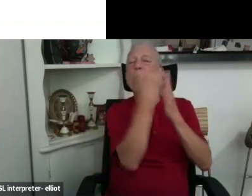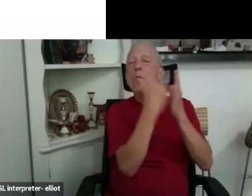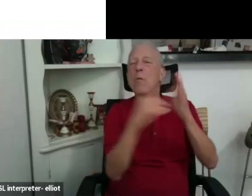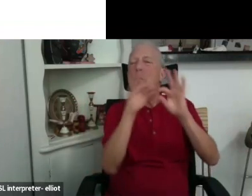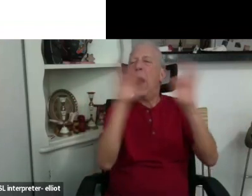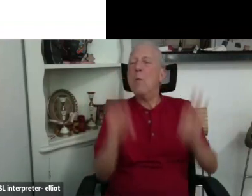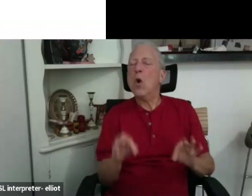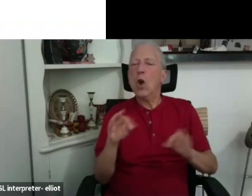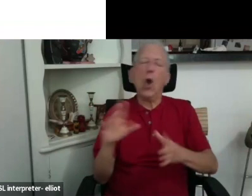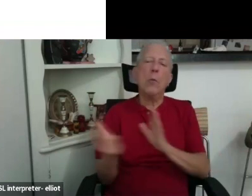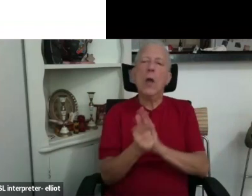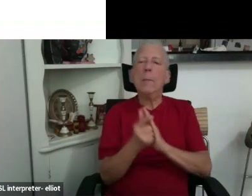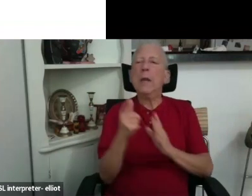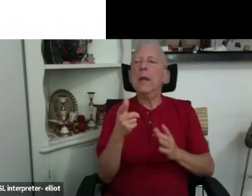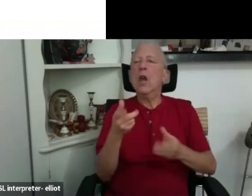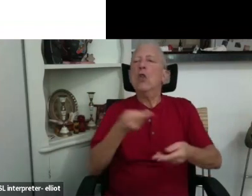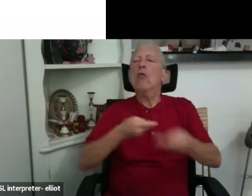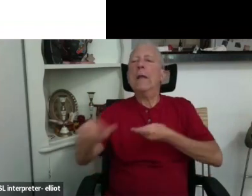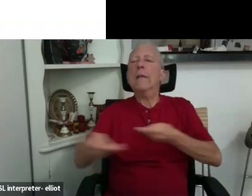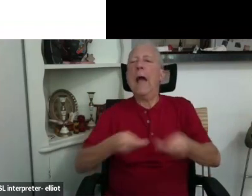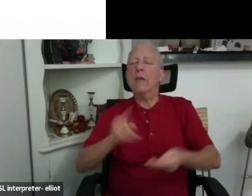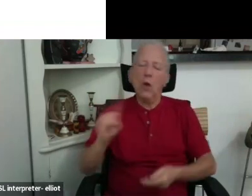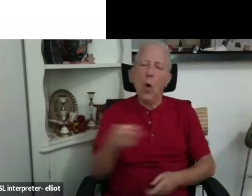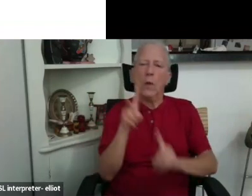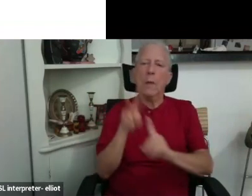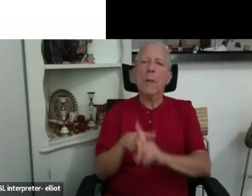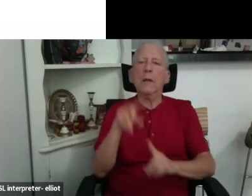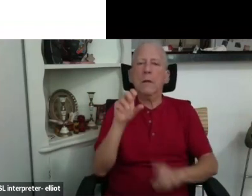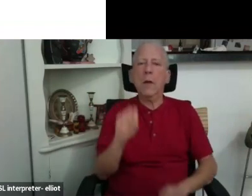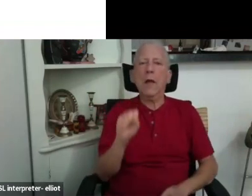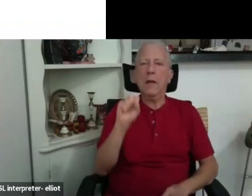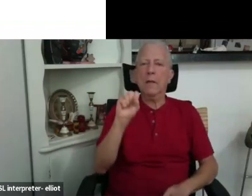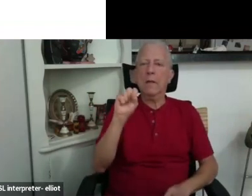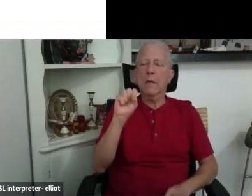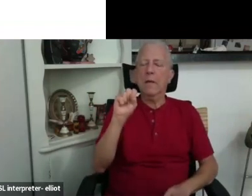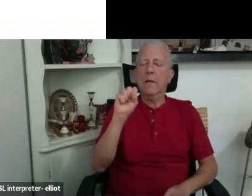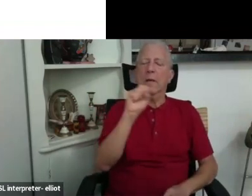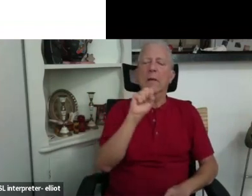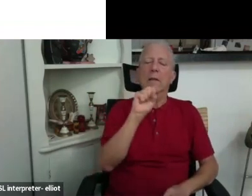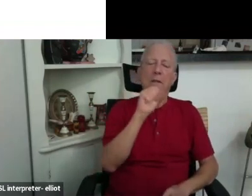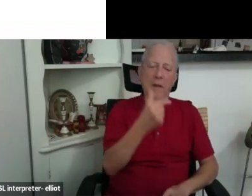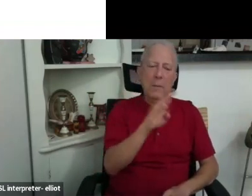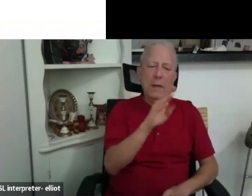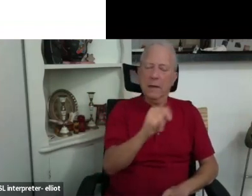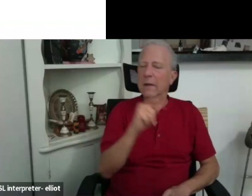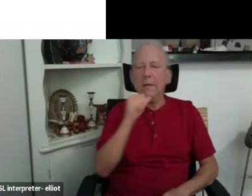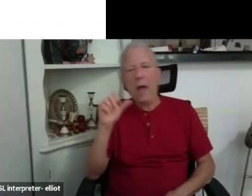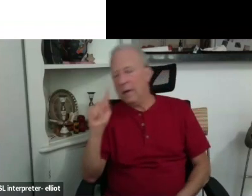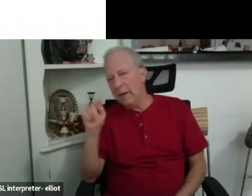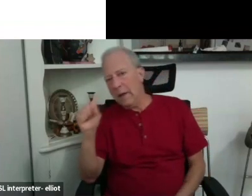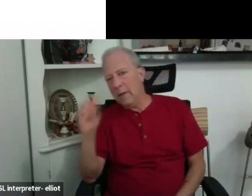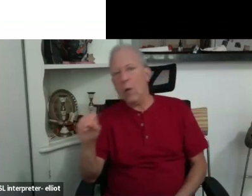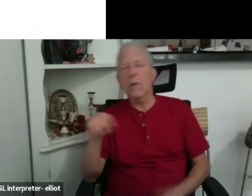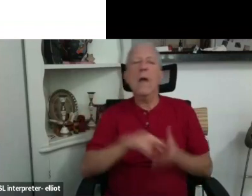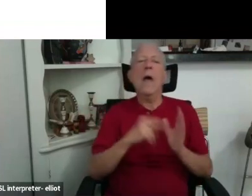prohibited transactions only applies to SDGTs and not TSO. So the hypothesizing right now